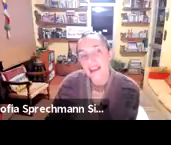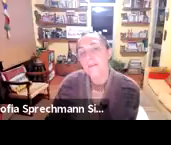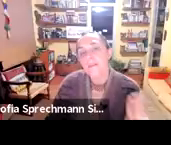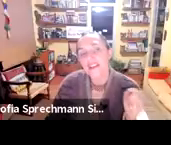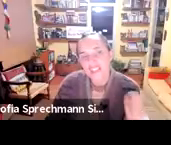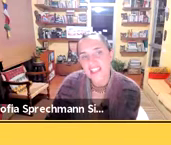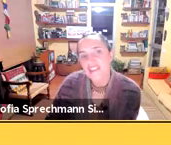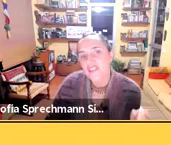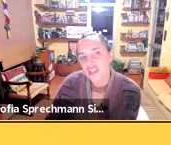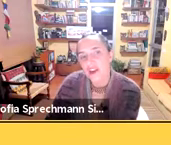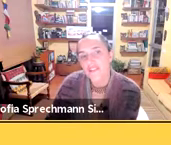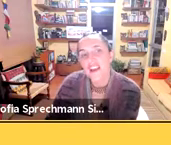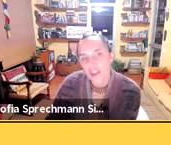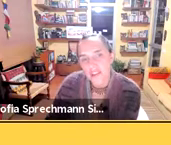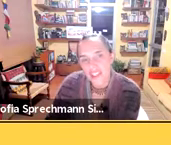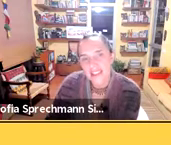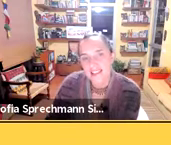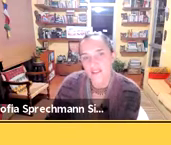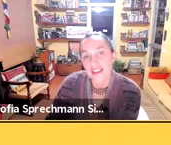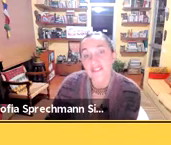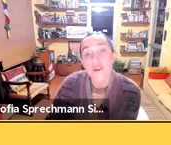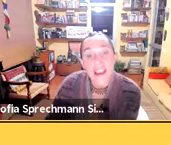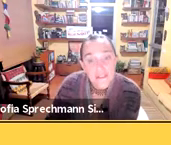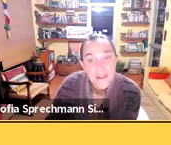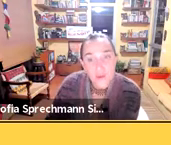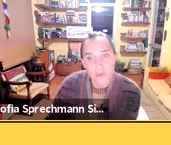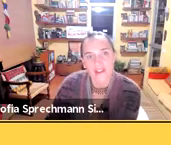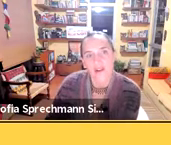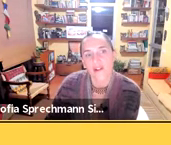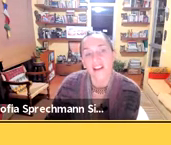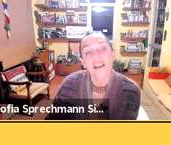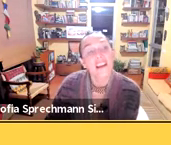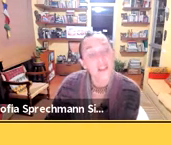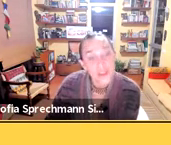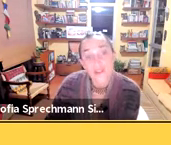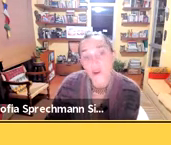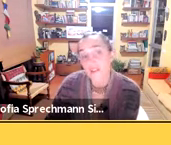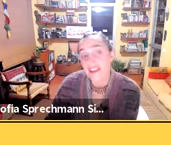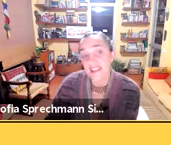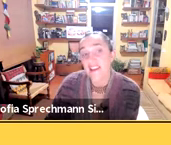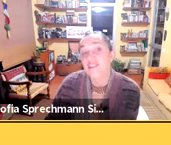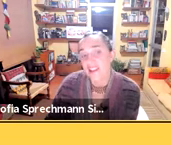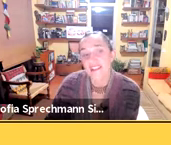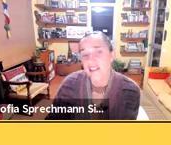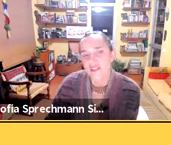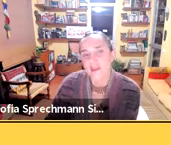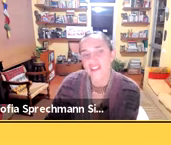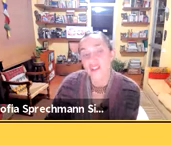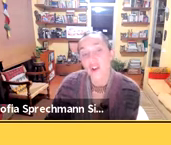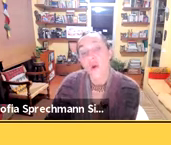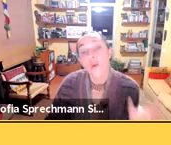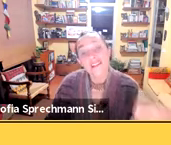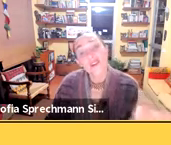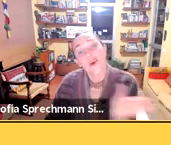achieving Beijing's vision of economic justice and rights for every woman and girl, including those facing intersecting